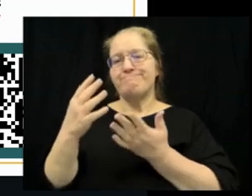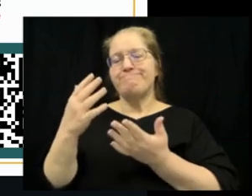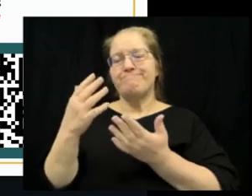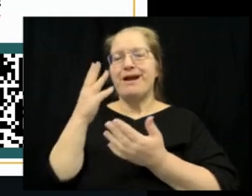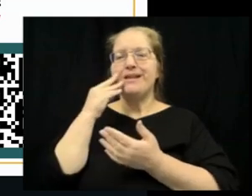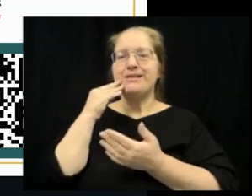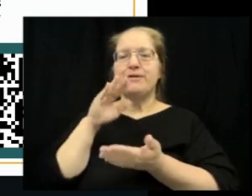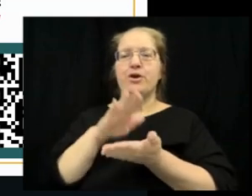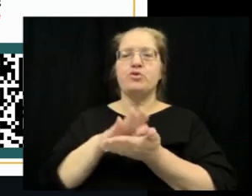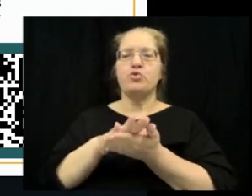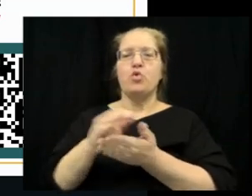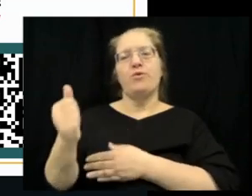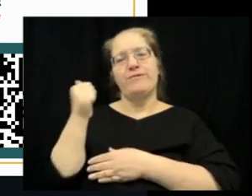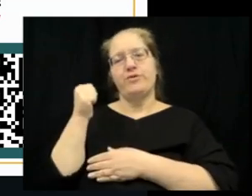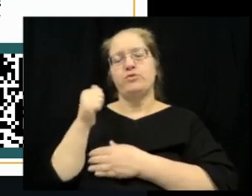refusal.